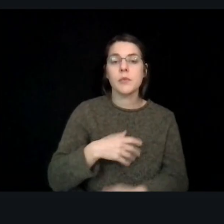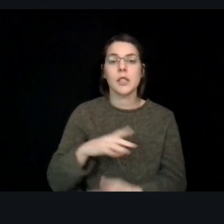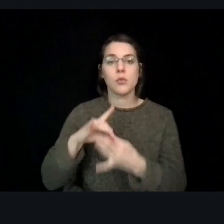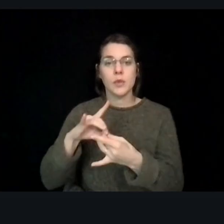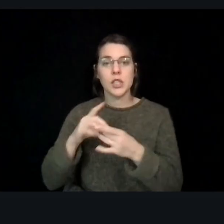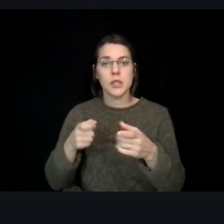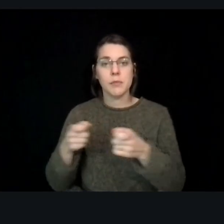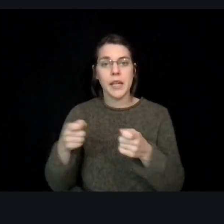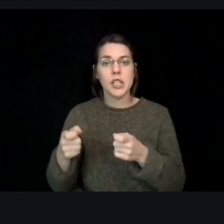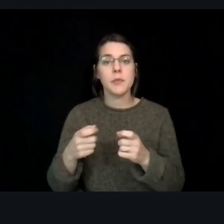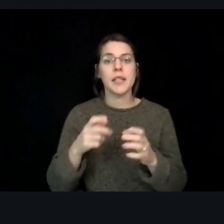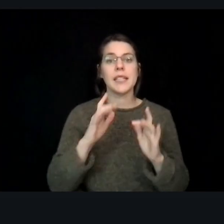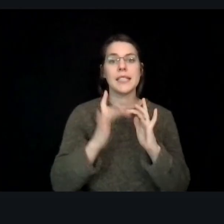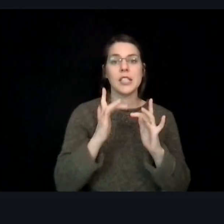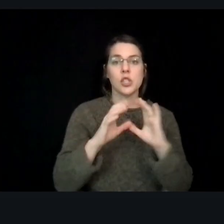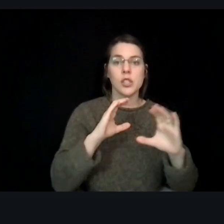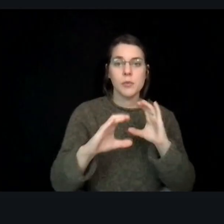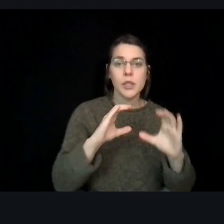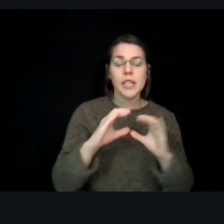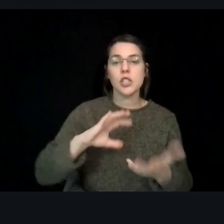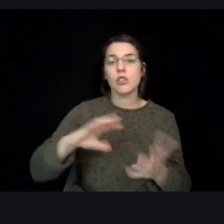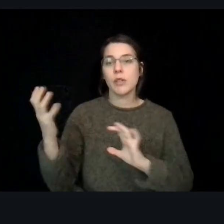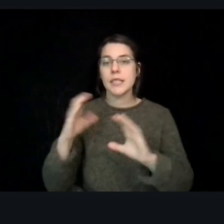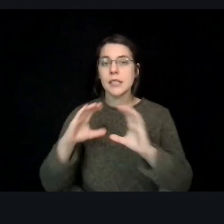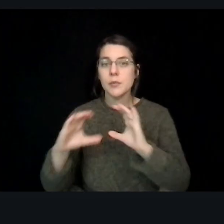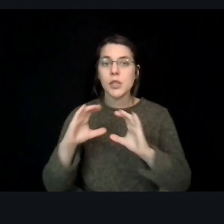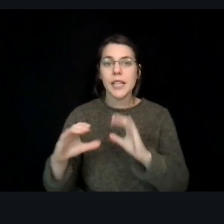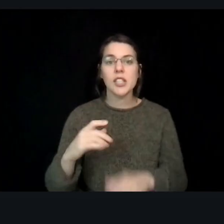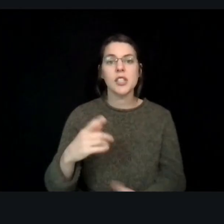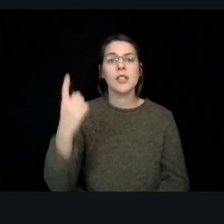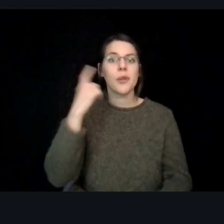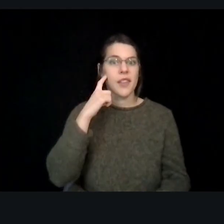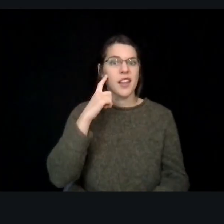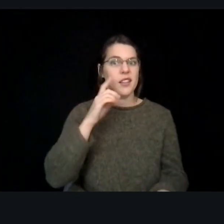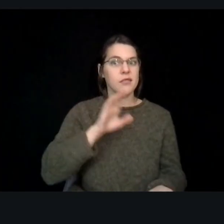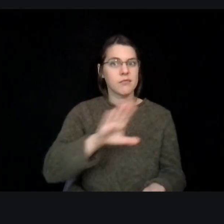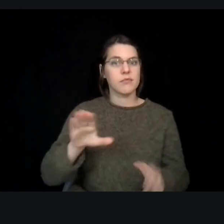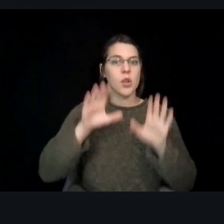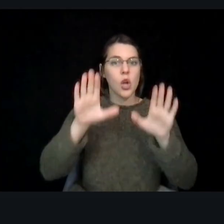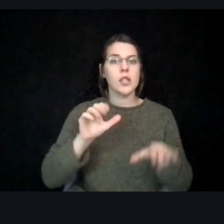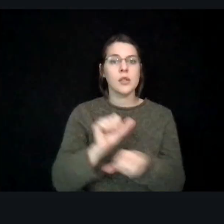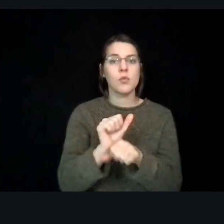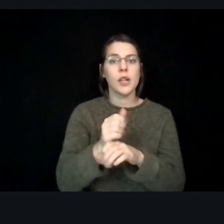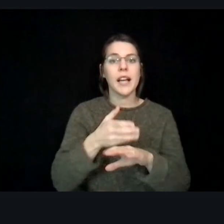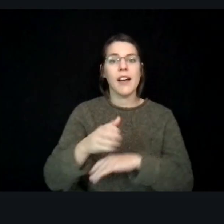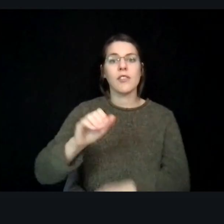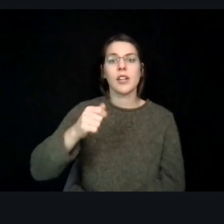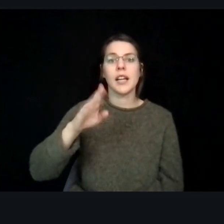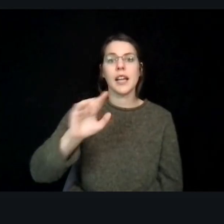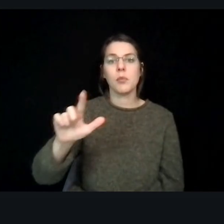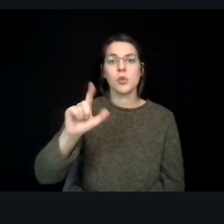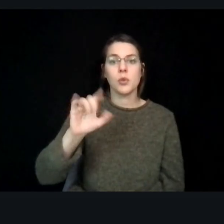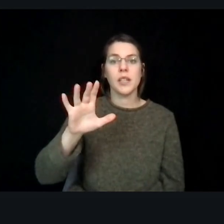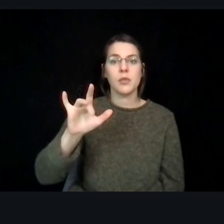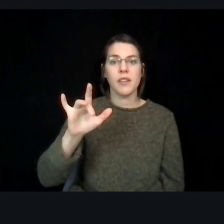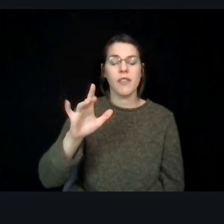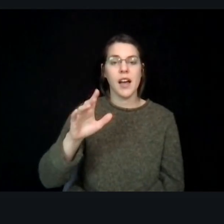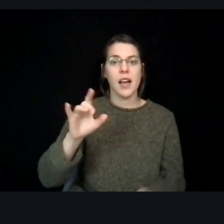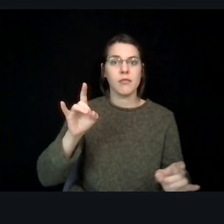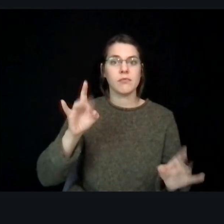did after the April 2025 severe weather event, where we had, I believe it was daily